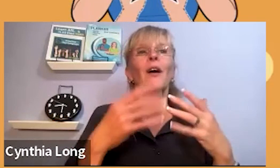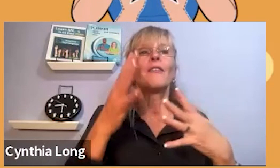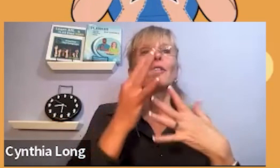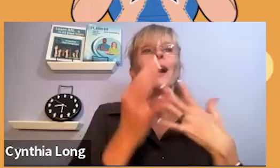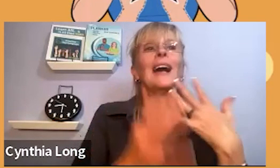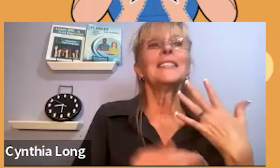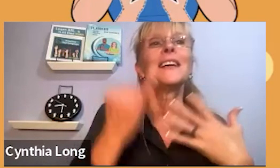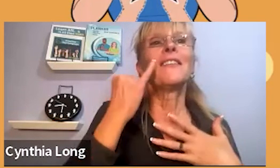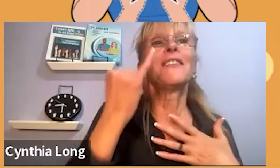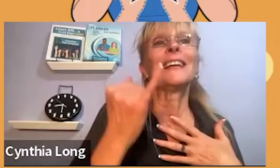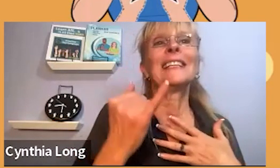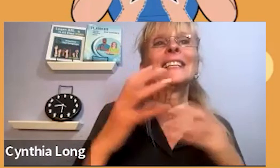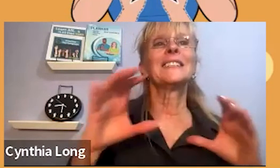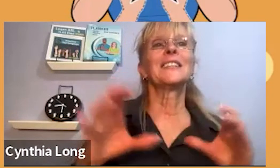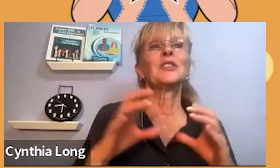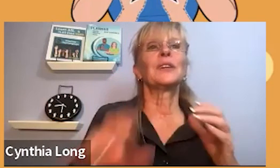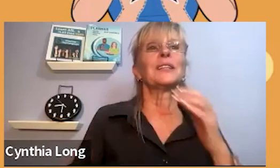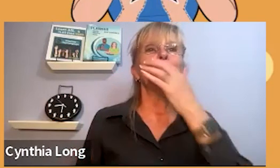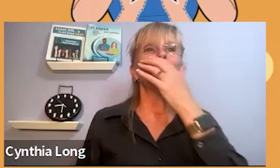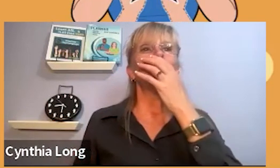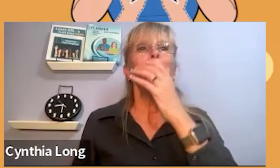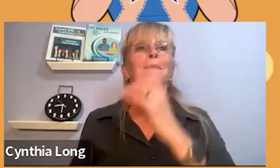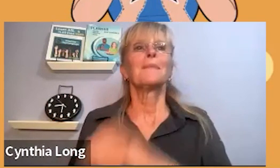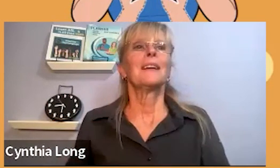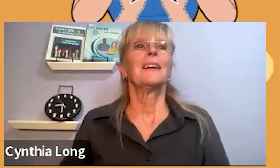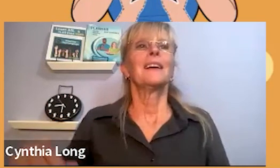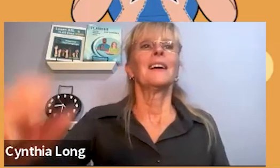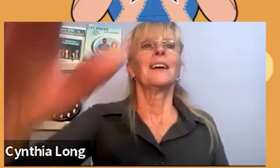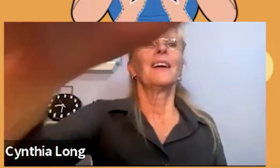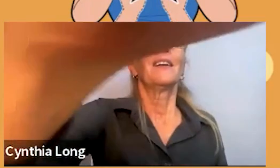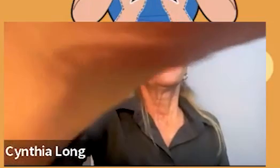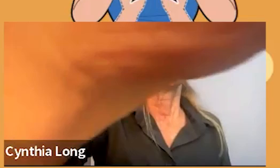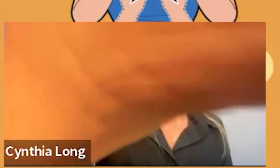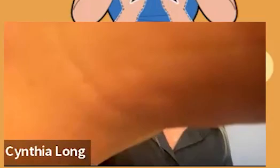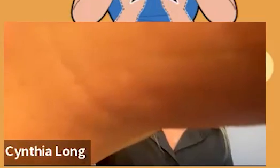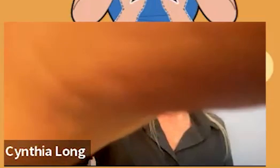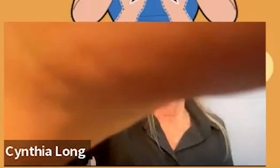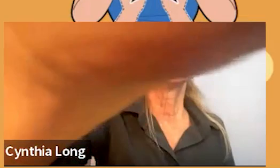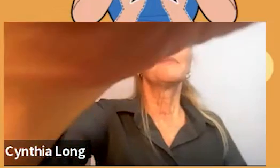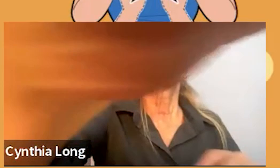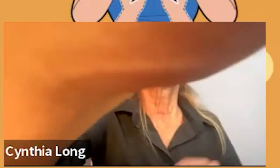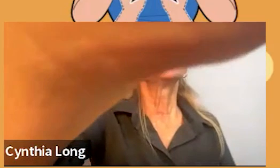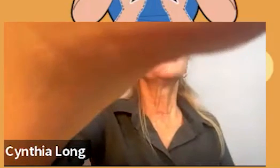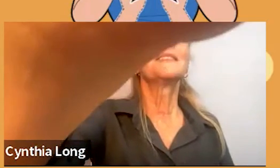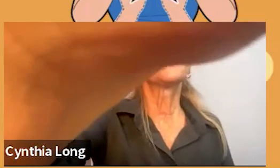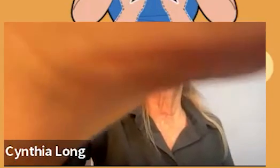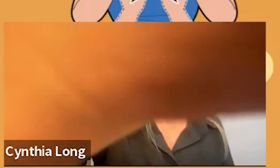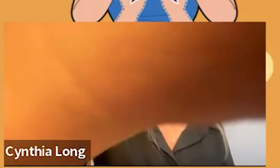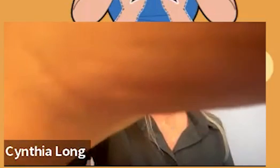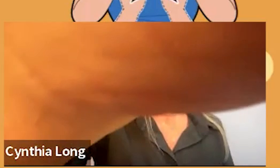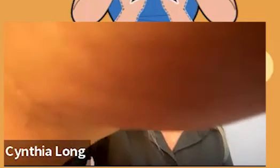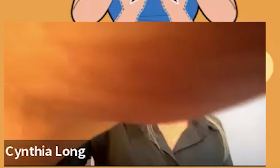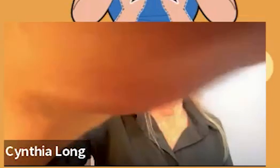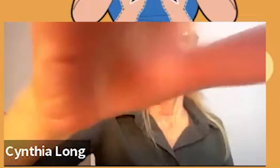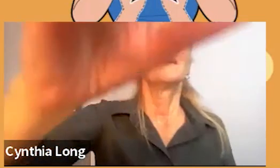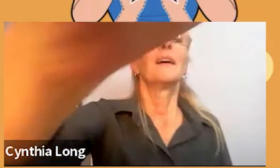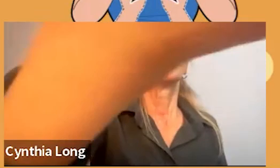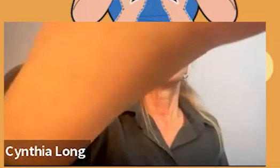anyway, there are a variety of ideas that you can do. Okay, so here, give me 1 second.